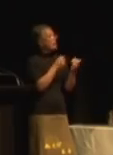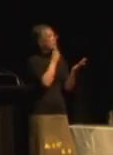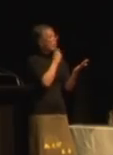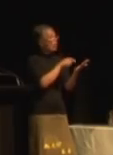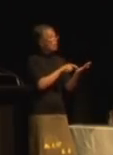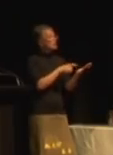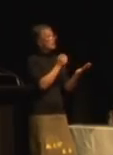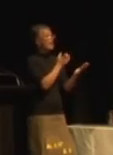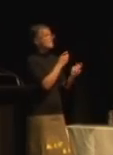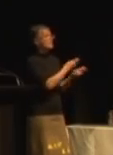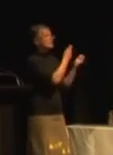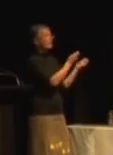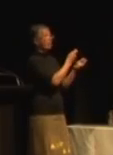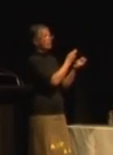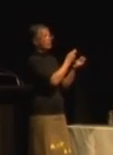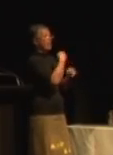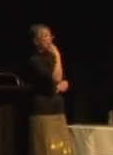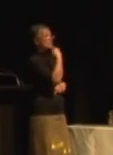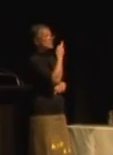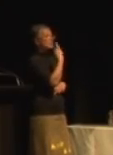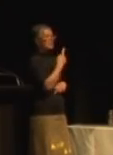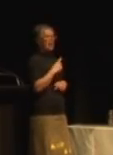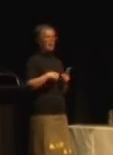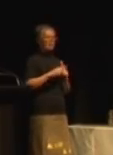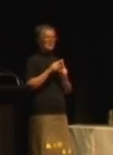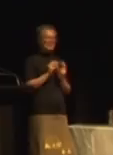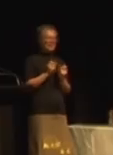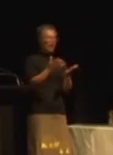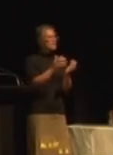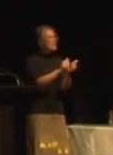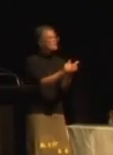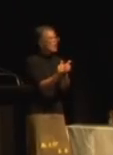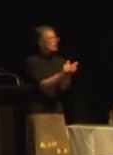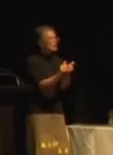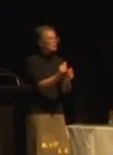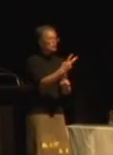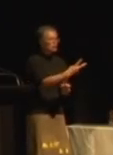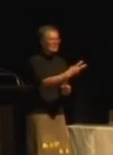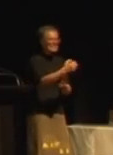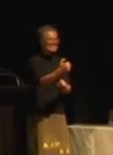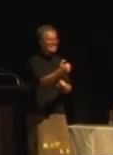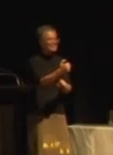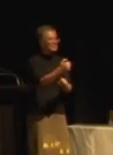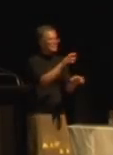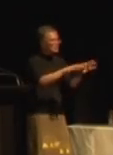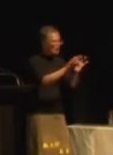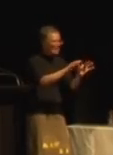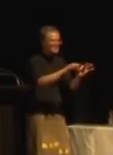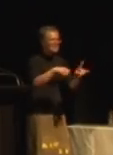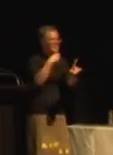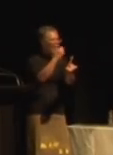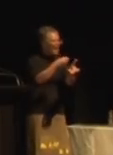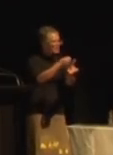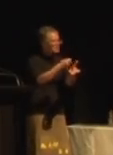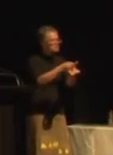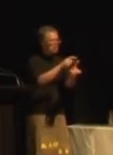in London. And the main thing they do is offer fellowships to 26 technologists, activists, and scientists in more than 10